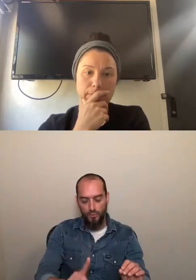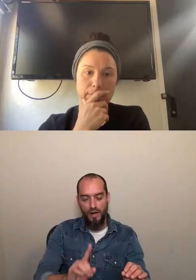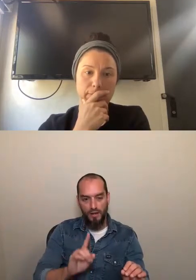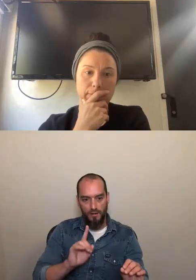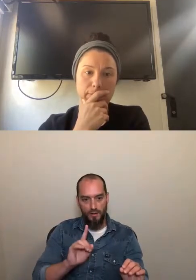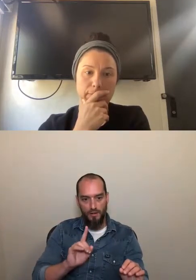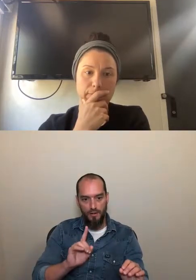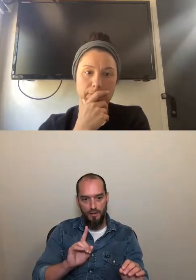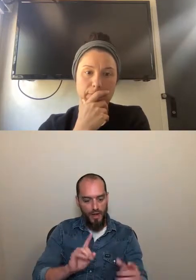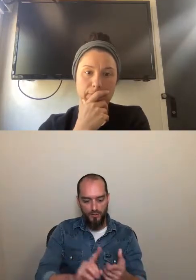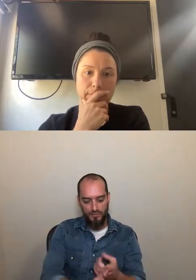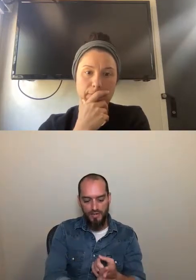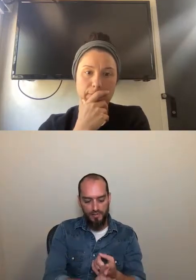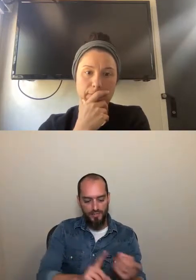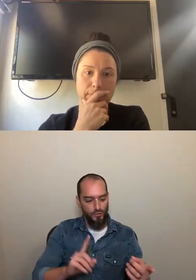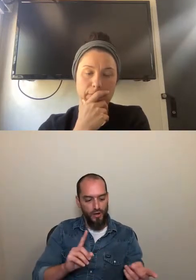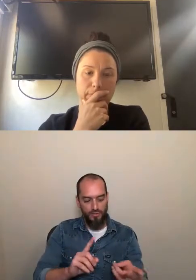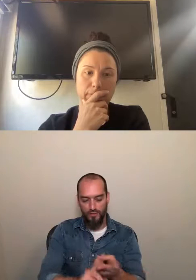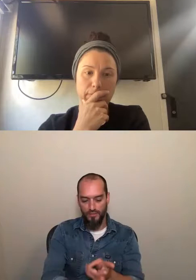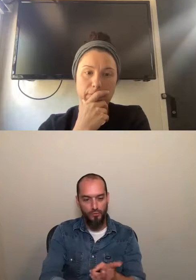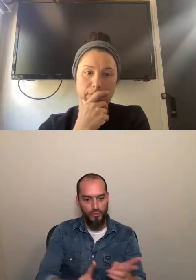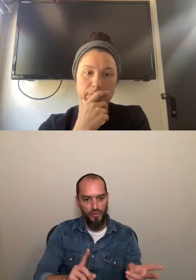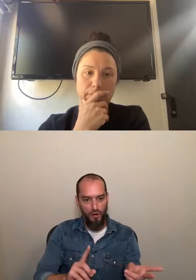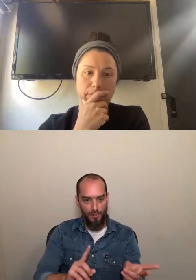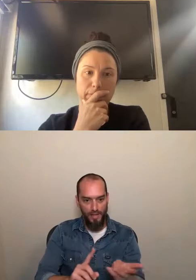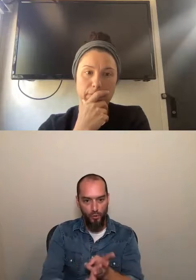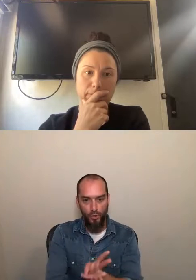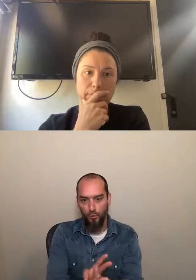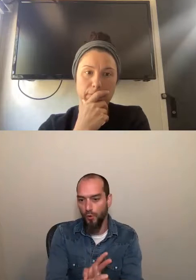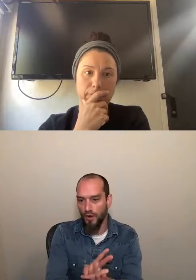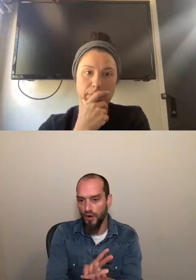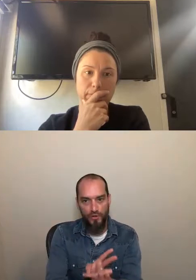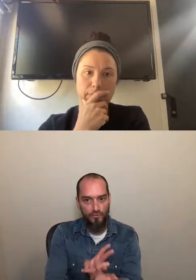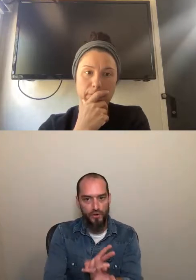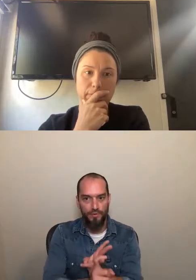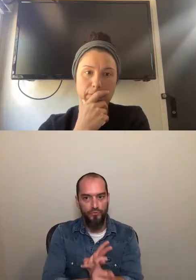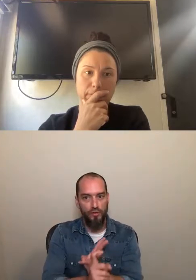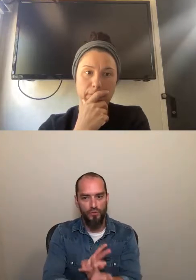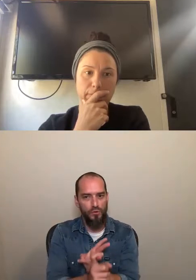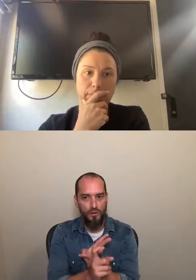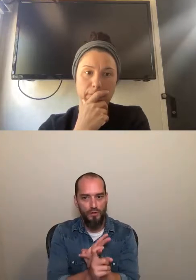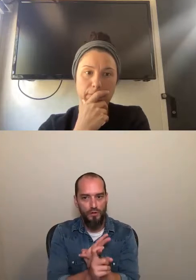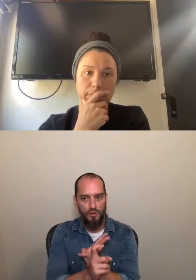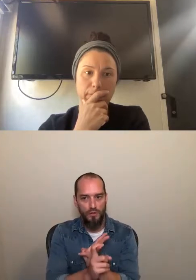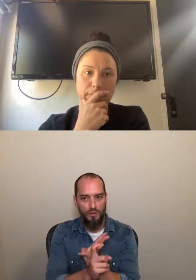Here's why. I don't take it next to a rotting fence or a flower bed or 1 foot from the front